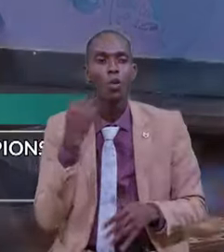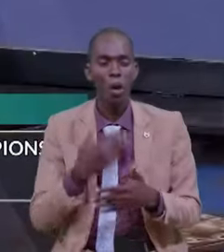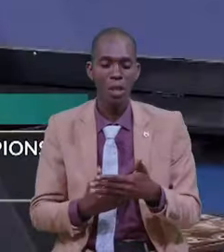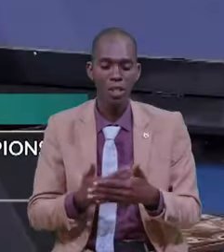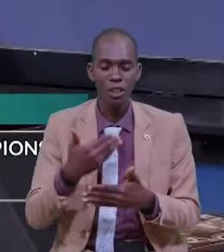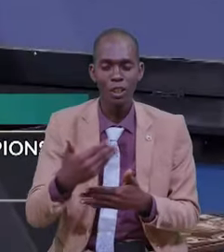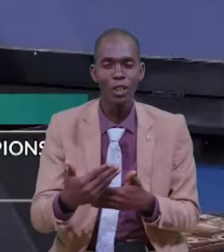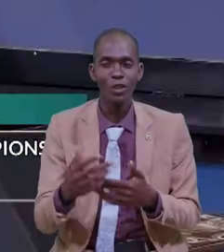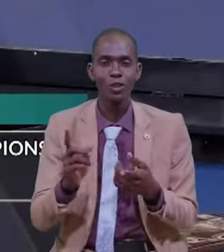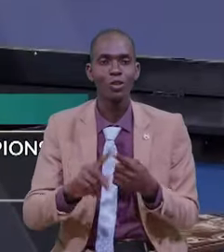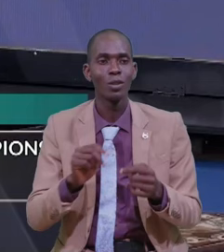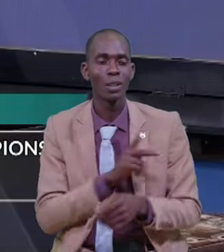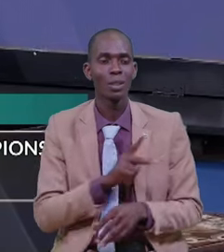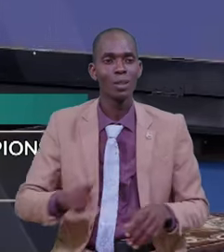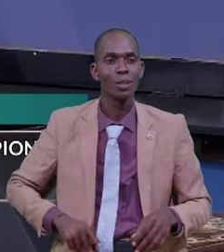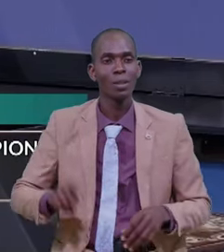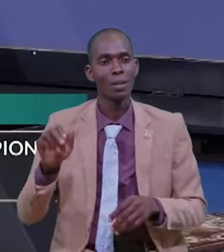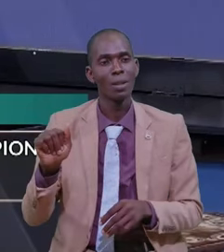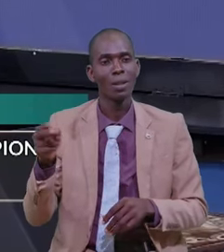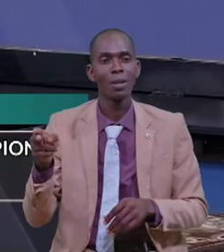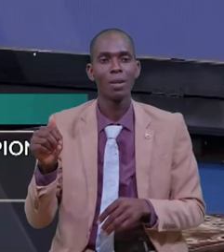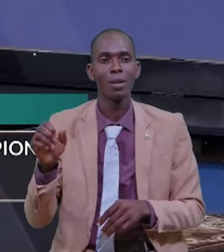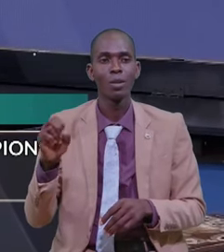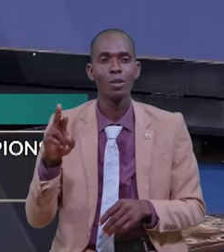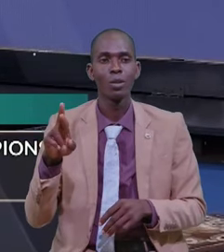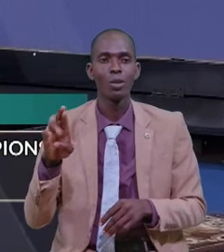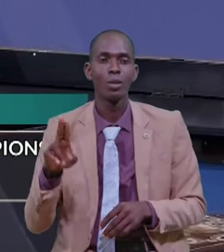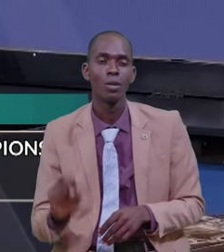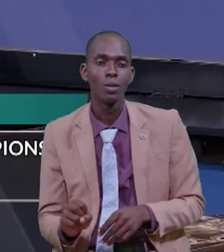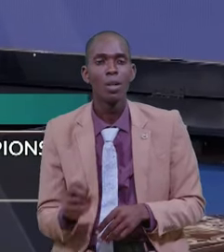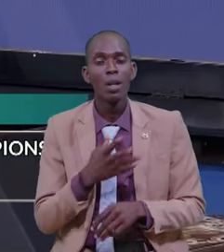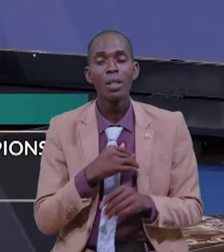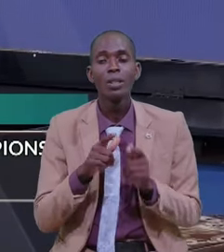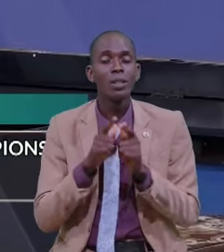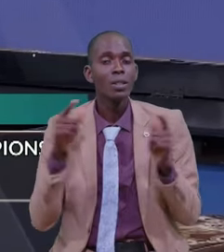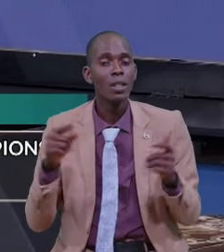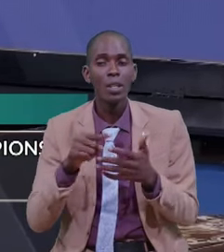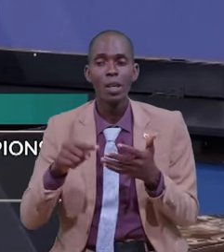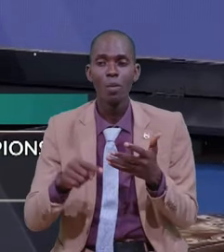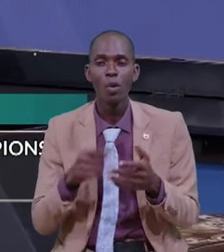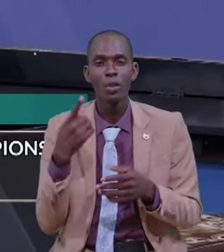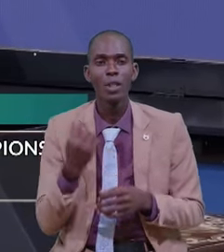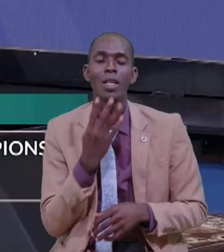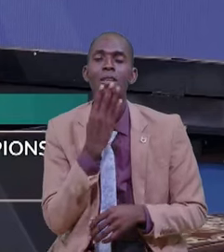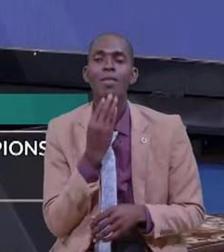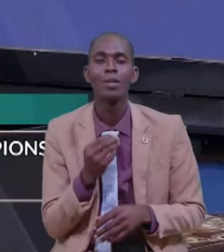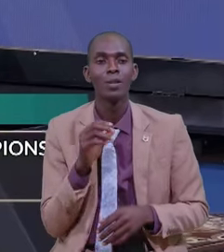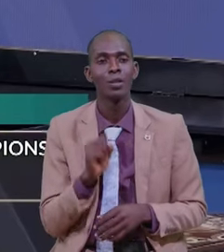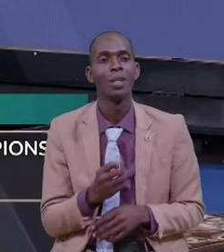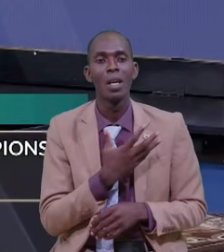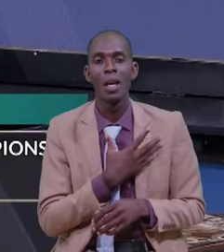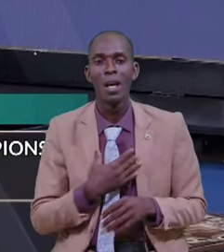king Ahasuerus, and great among the Jews, and